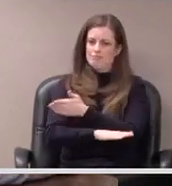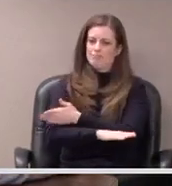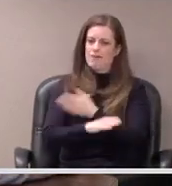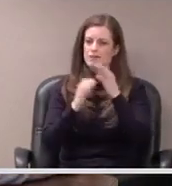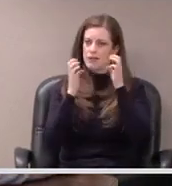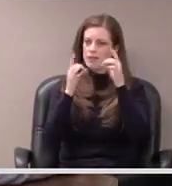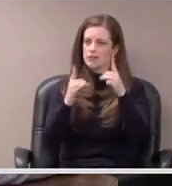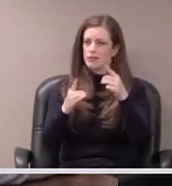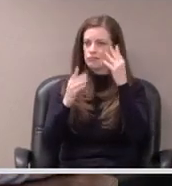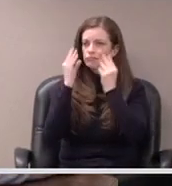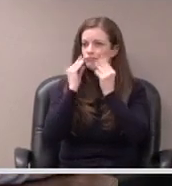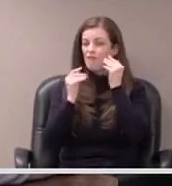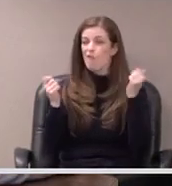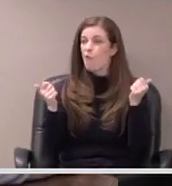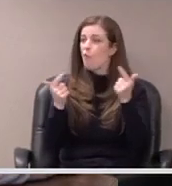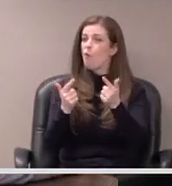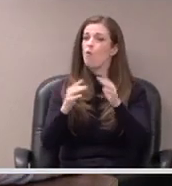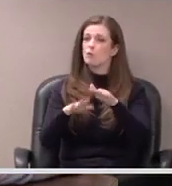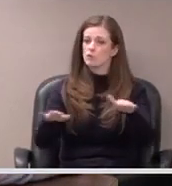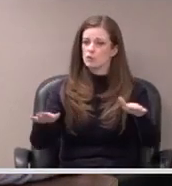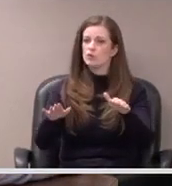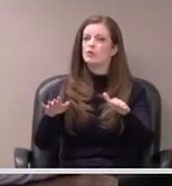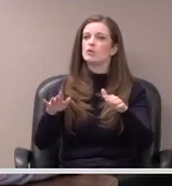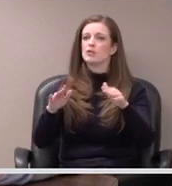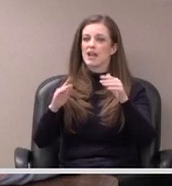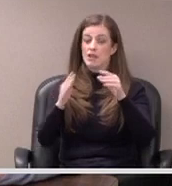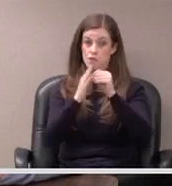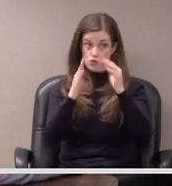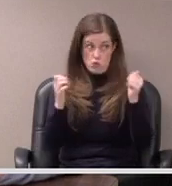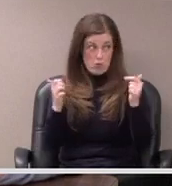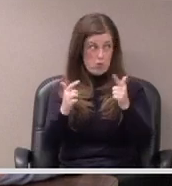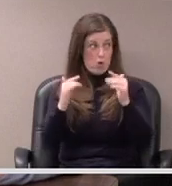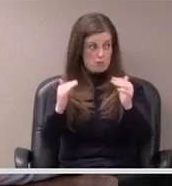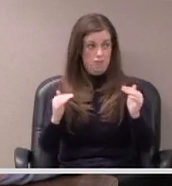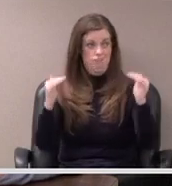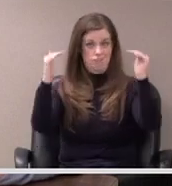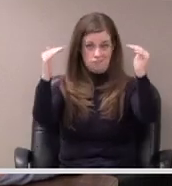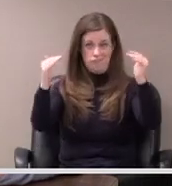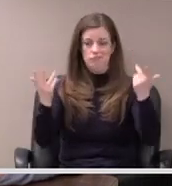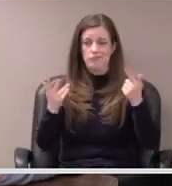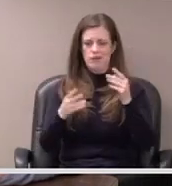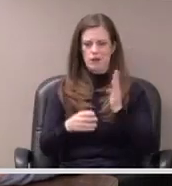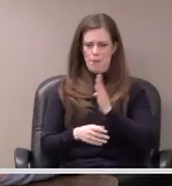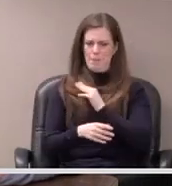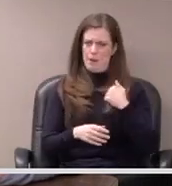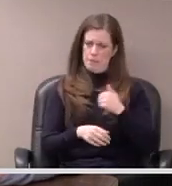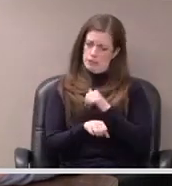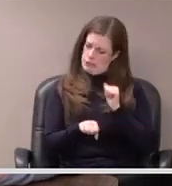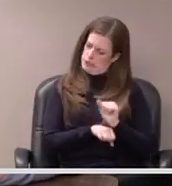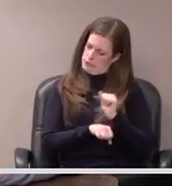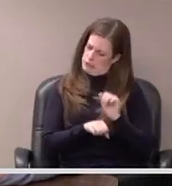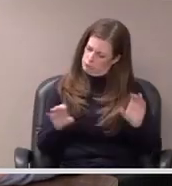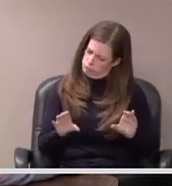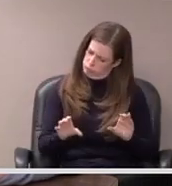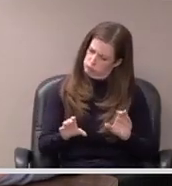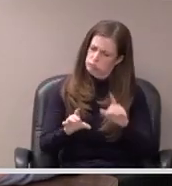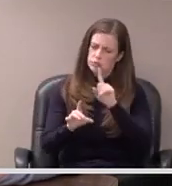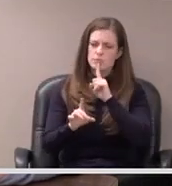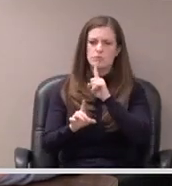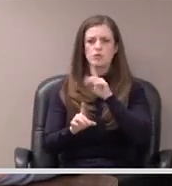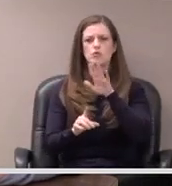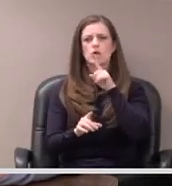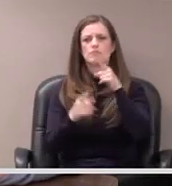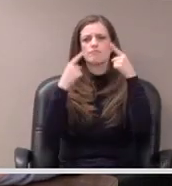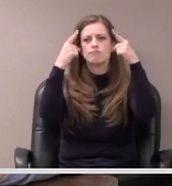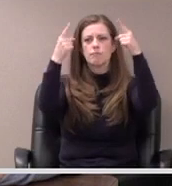educational experience of all children and move students to a higher level. Board members work tirelessly to ensure a successful learning